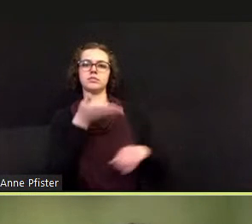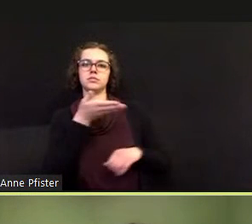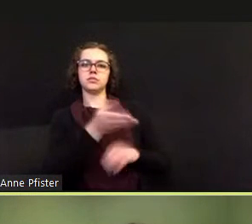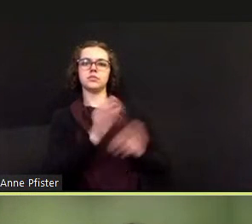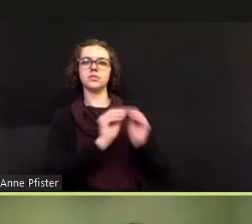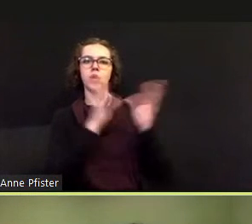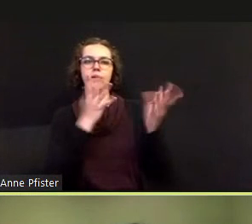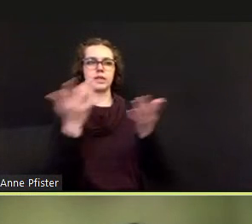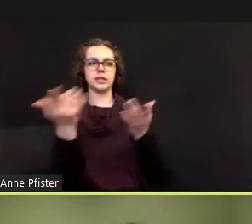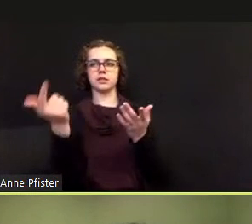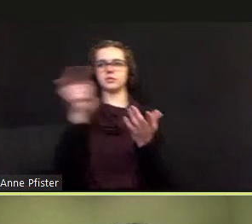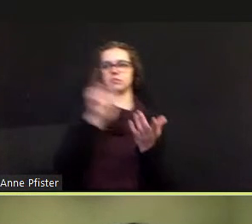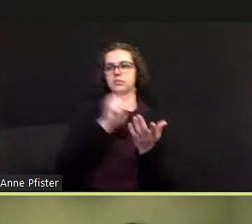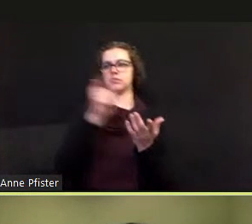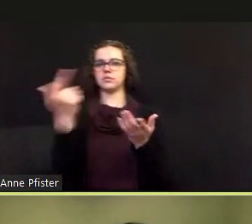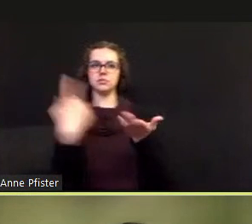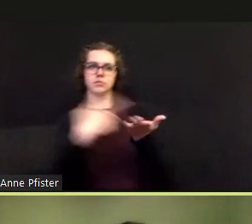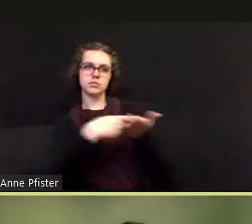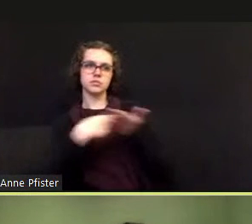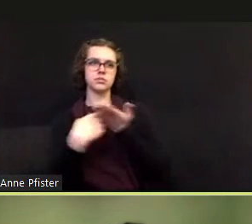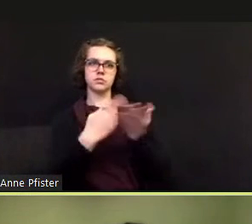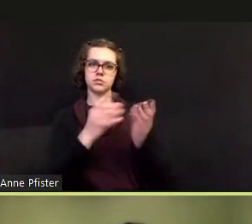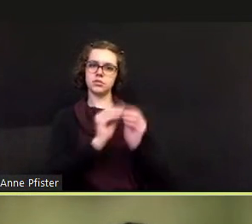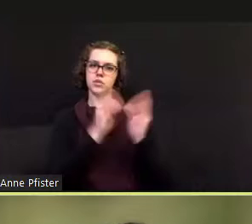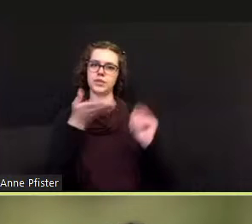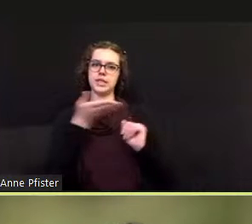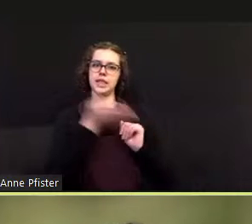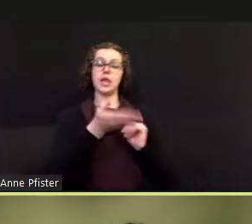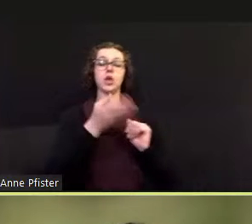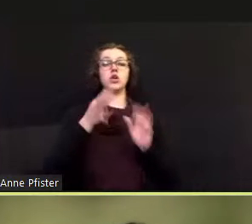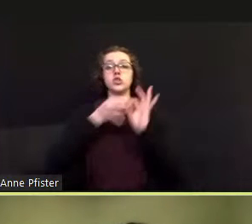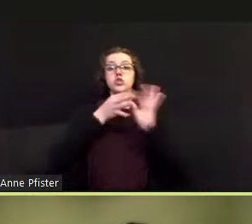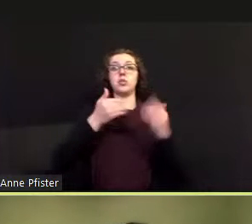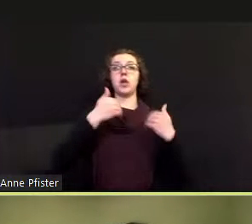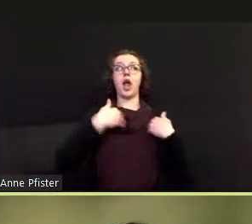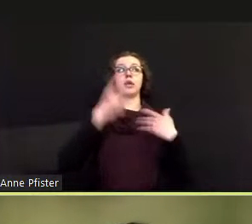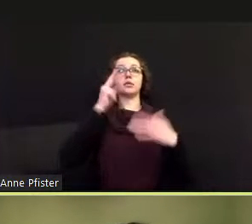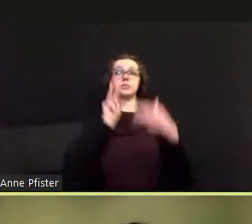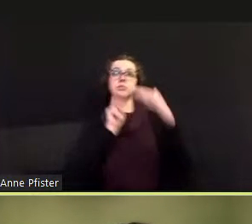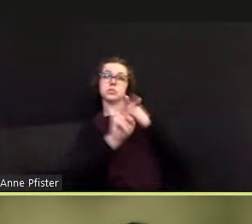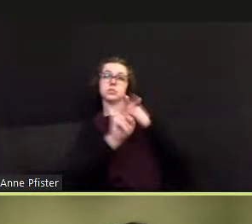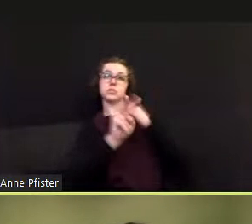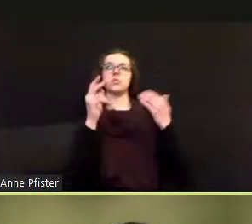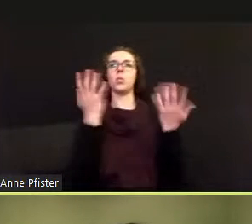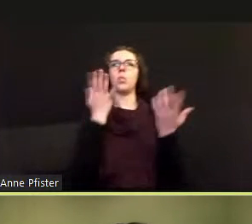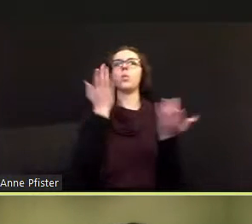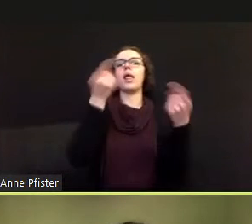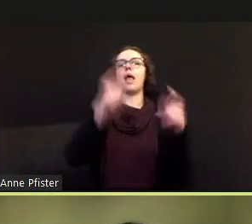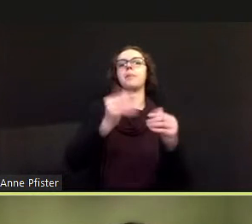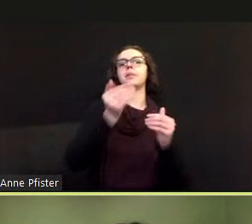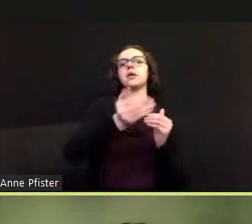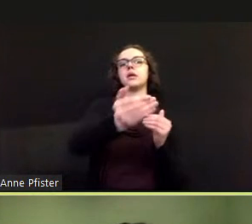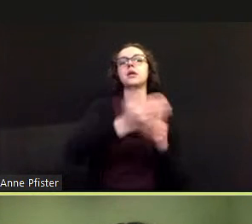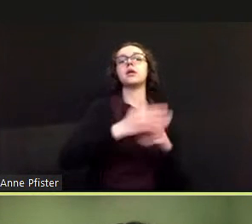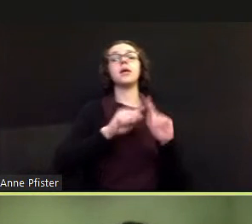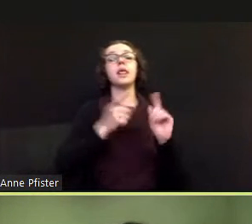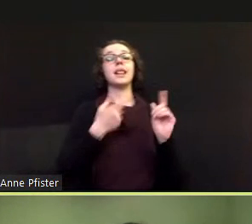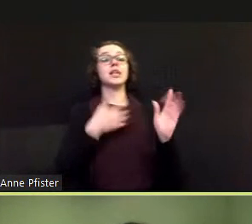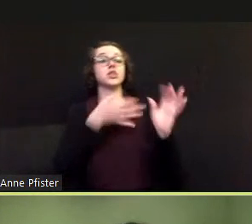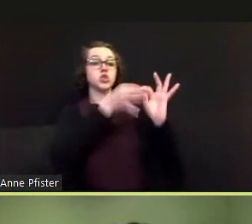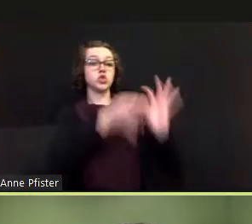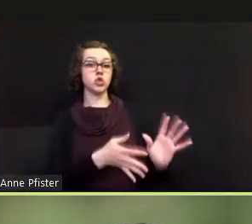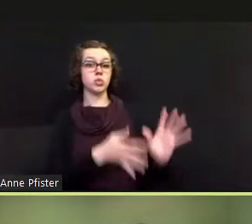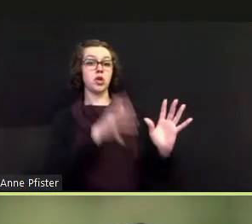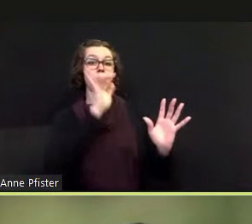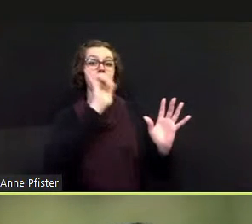discourse, and the interpreter is operating with this assumption about how things are going to go. And so for the interpreter, that discourse